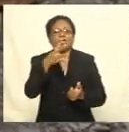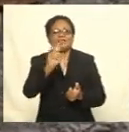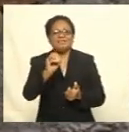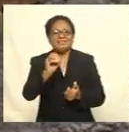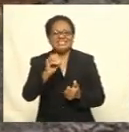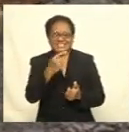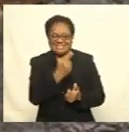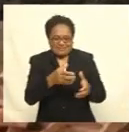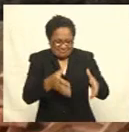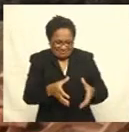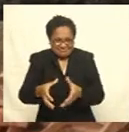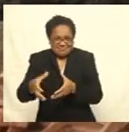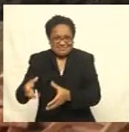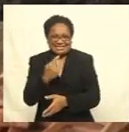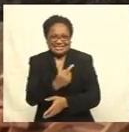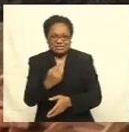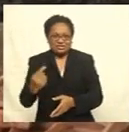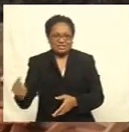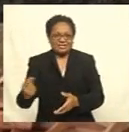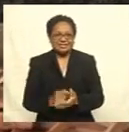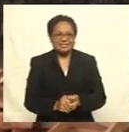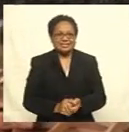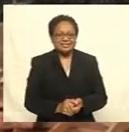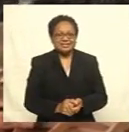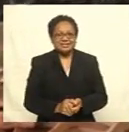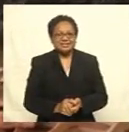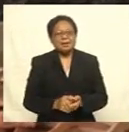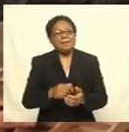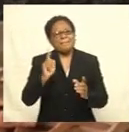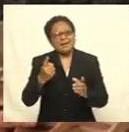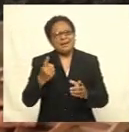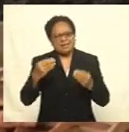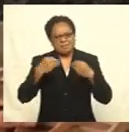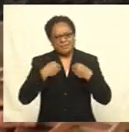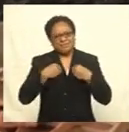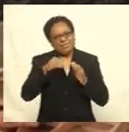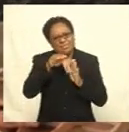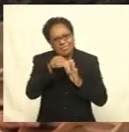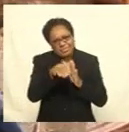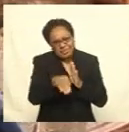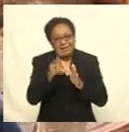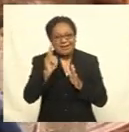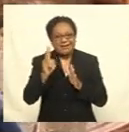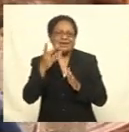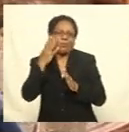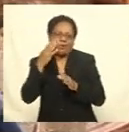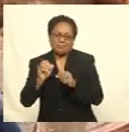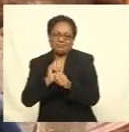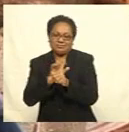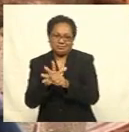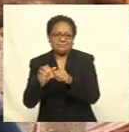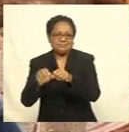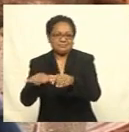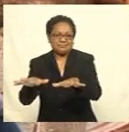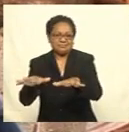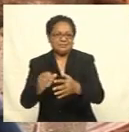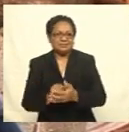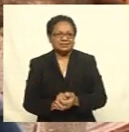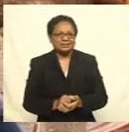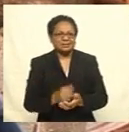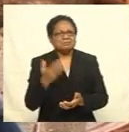and supermarkets. But business eventually slowed down when the COVID-19 crisis hit. About 80,